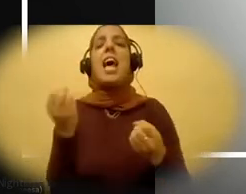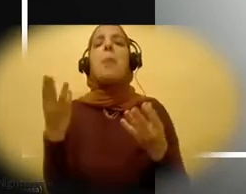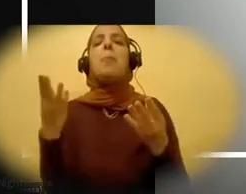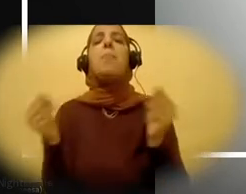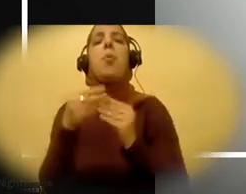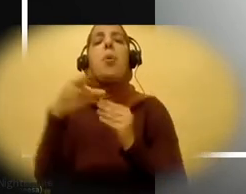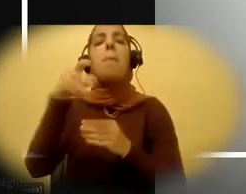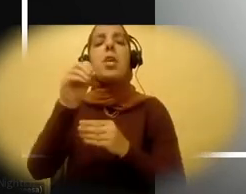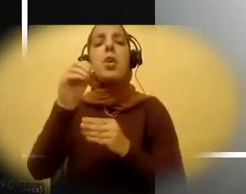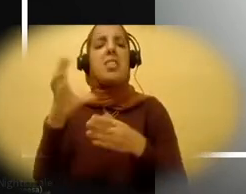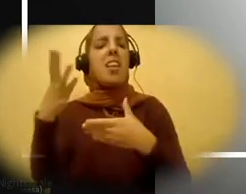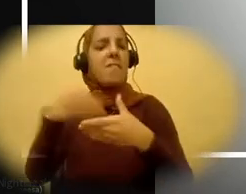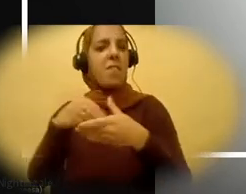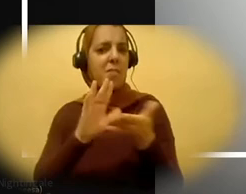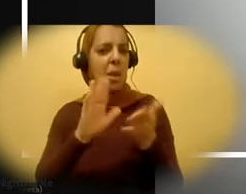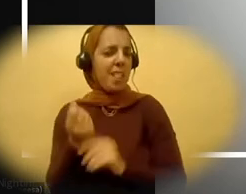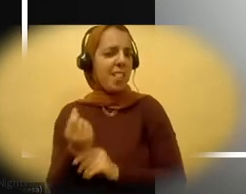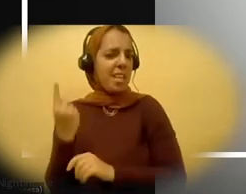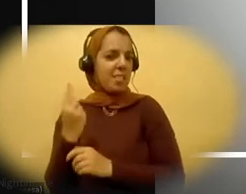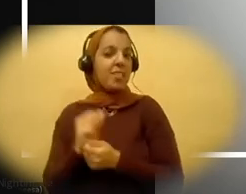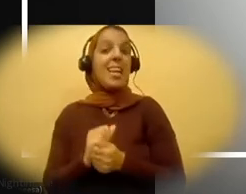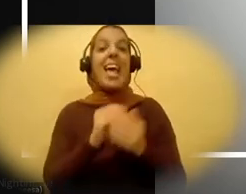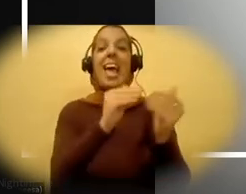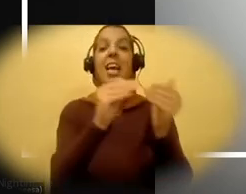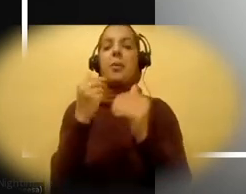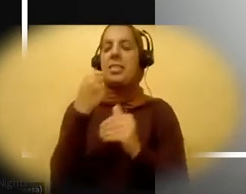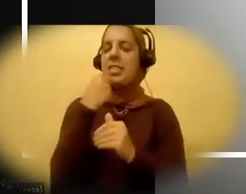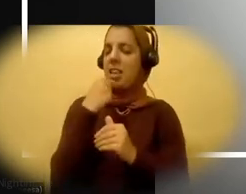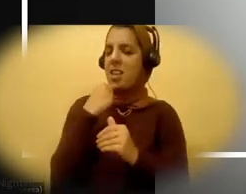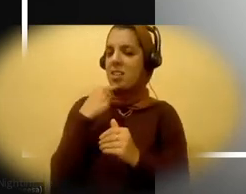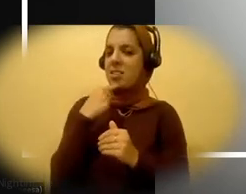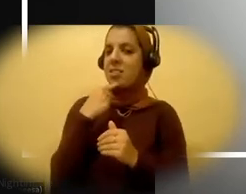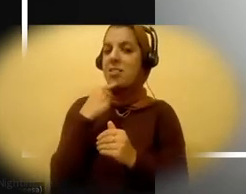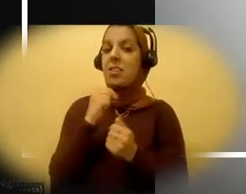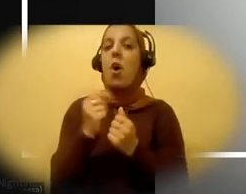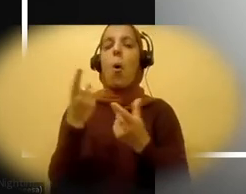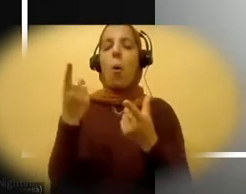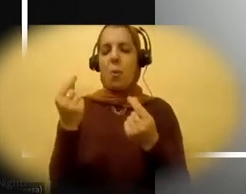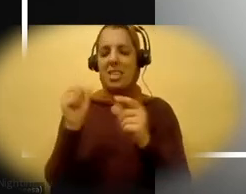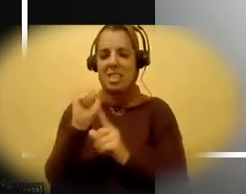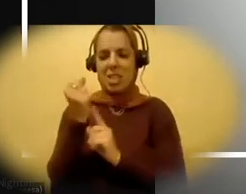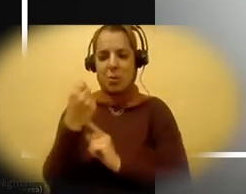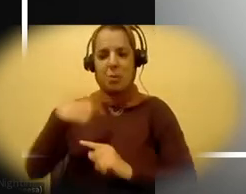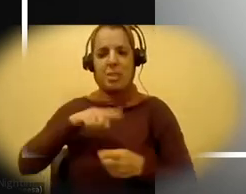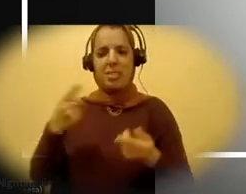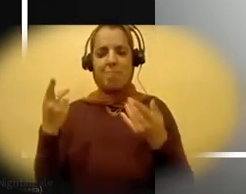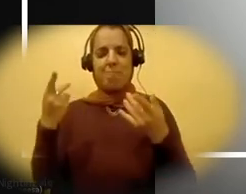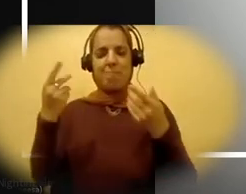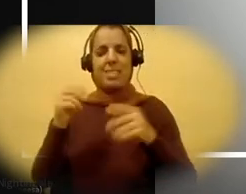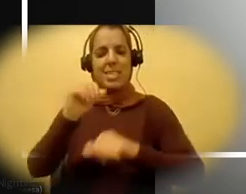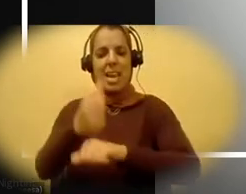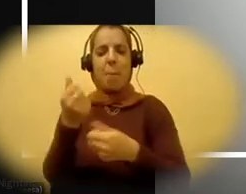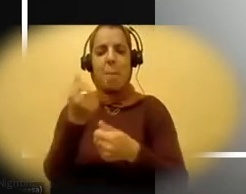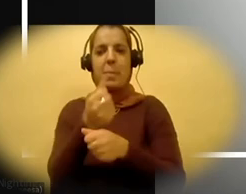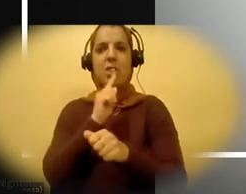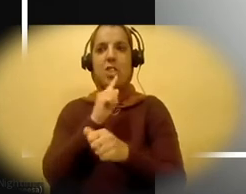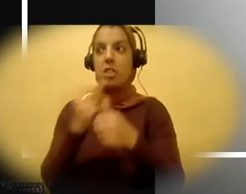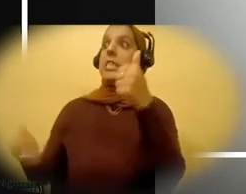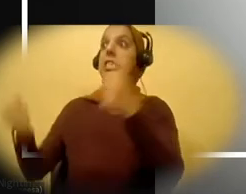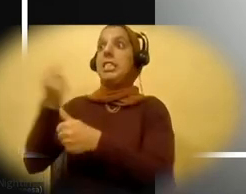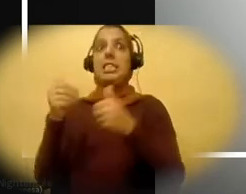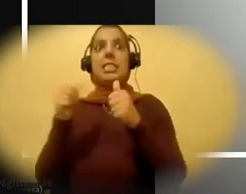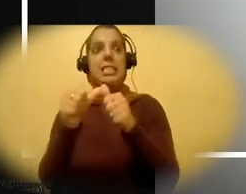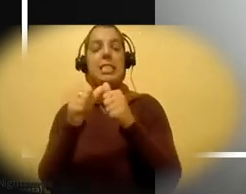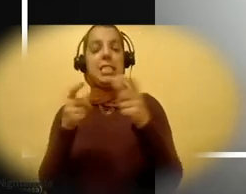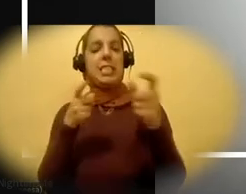last? Equity responds, what conditions have we created that maintain certain groups as the perpetual majority here? Inclusion